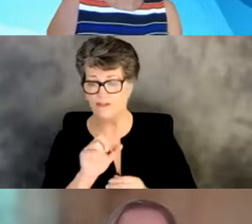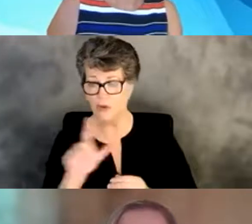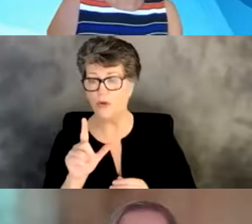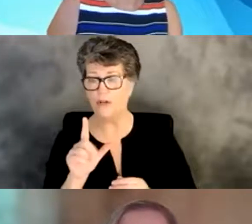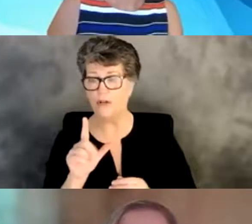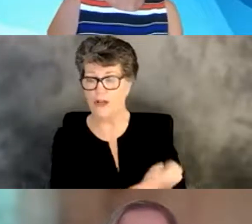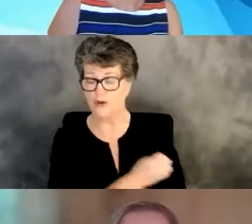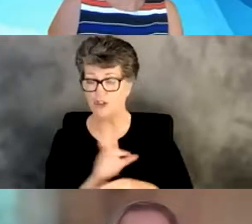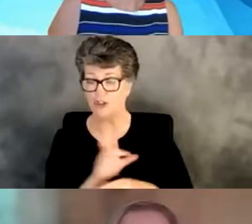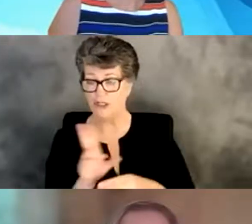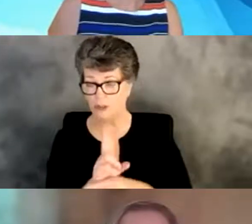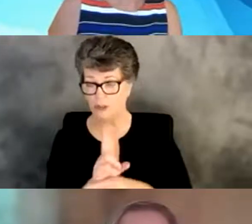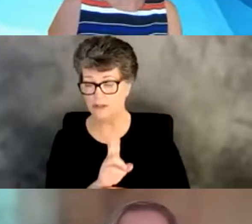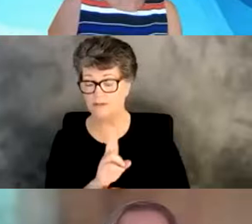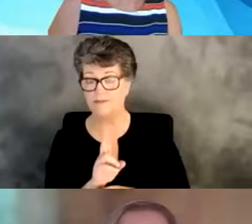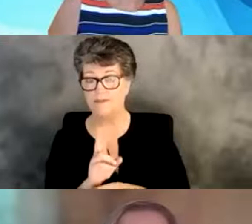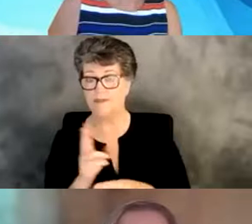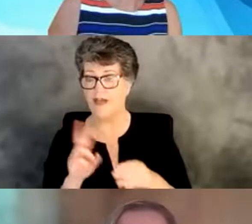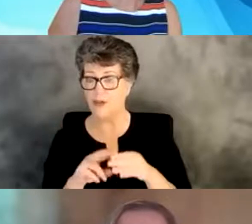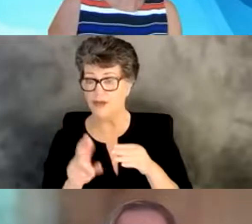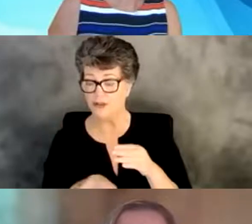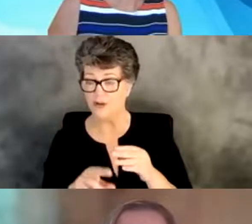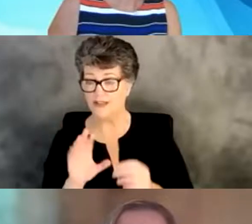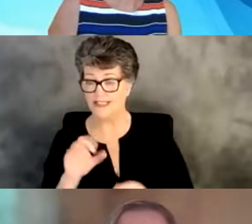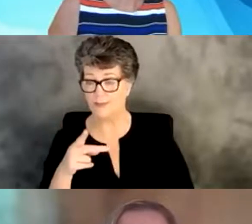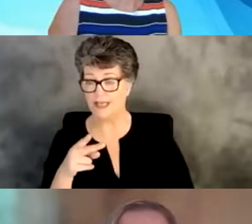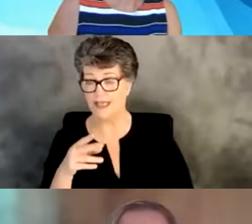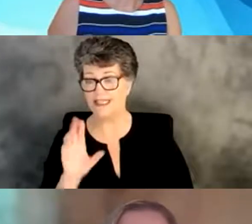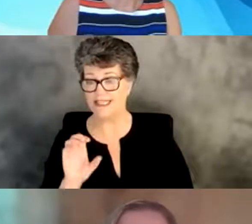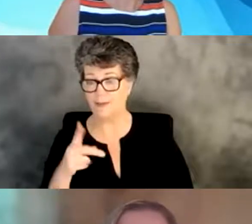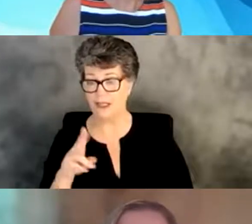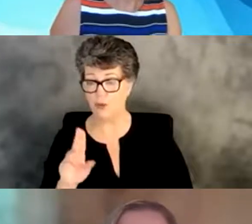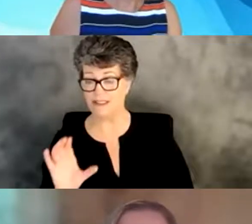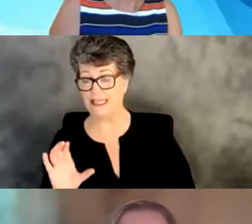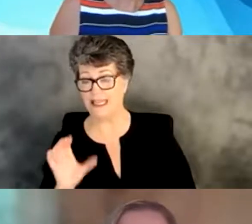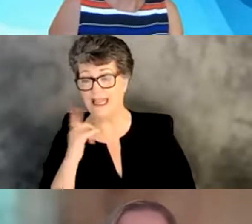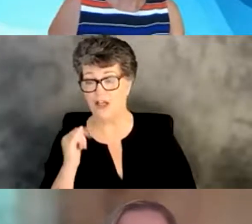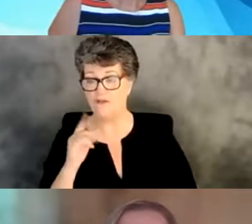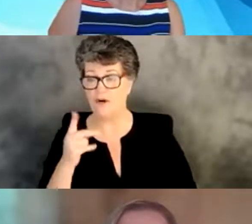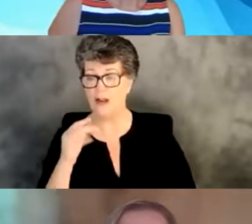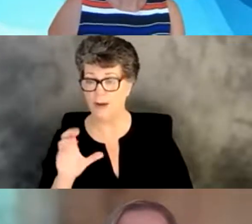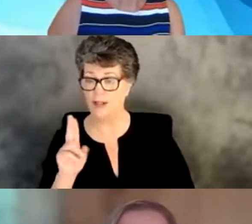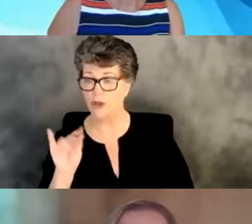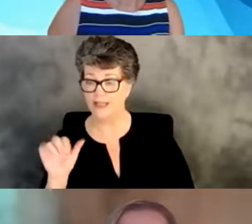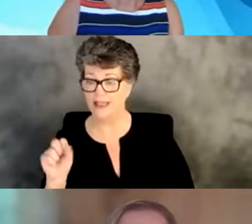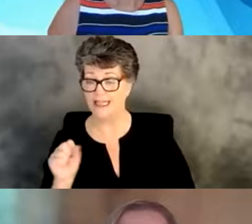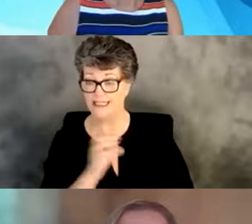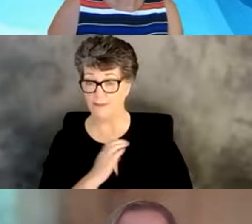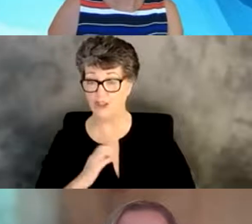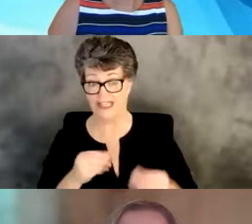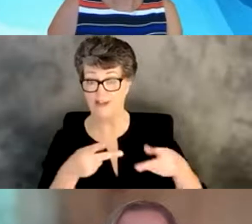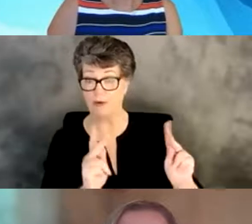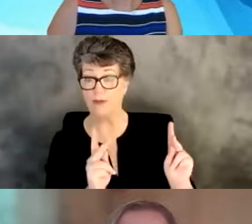the outcome of the CPUC, California Public Utilities Commission, giving permission to the